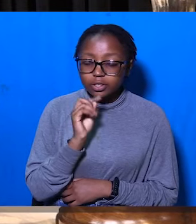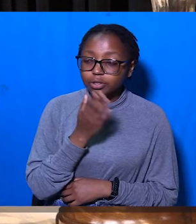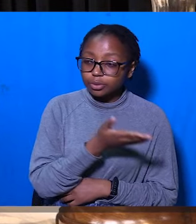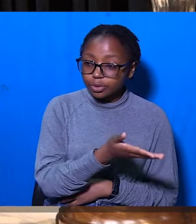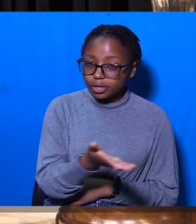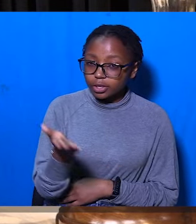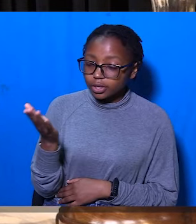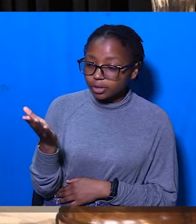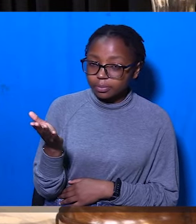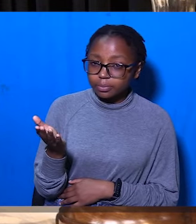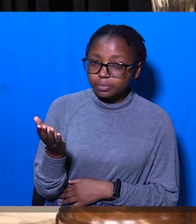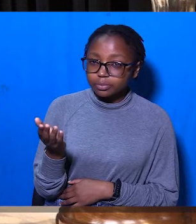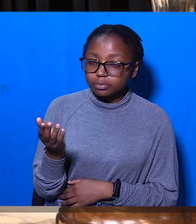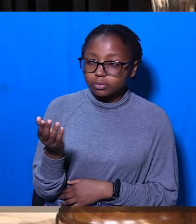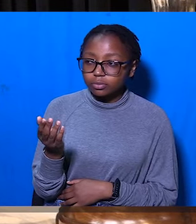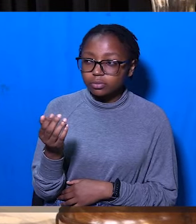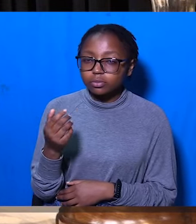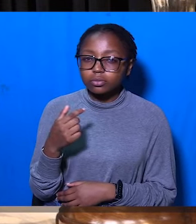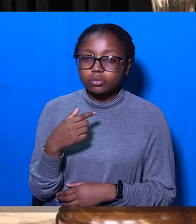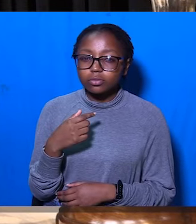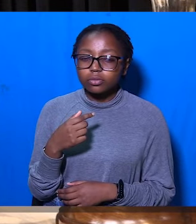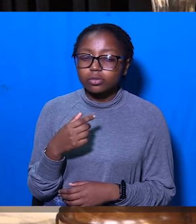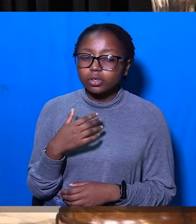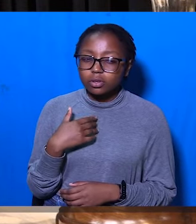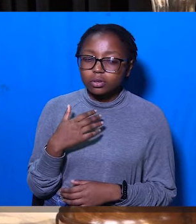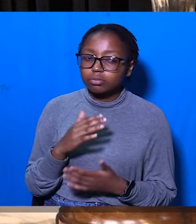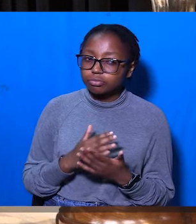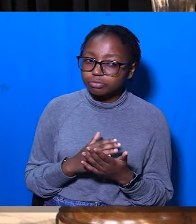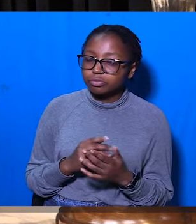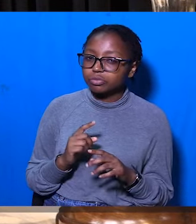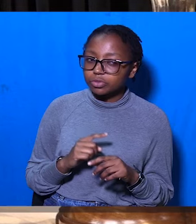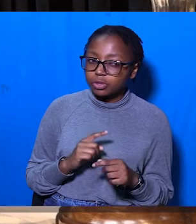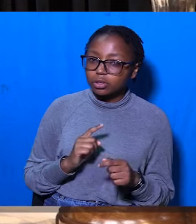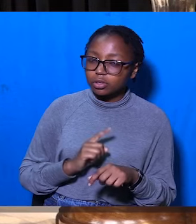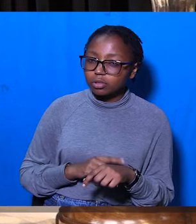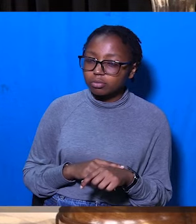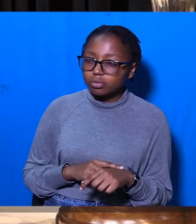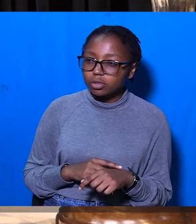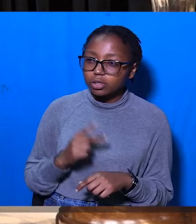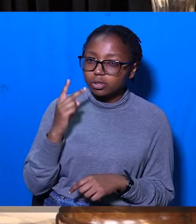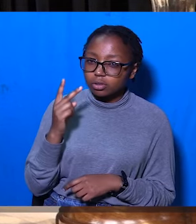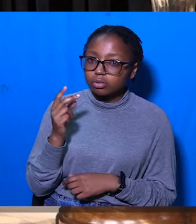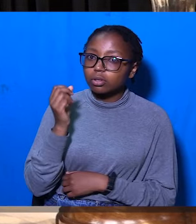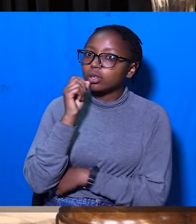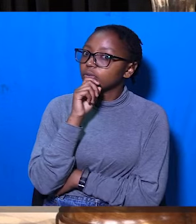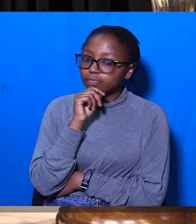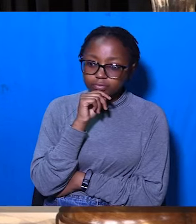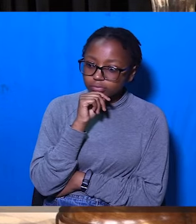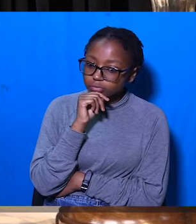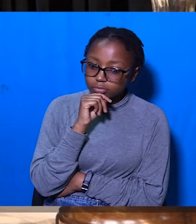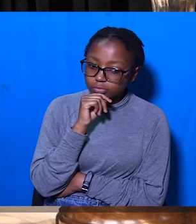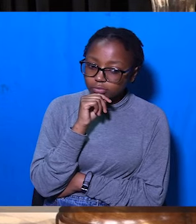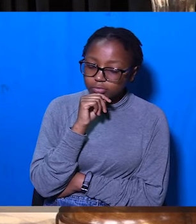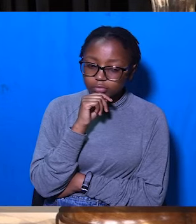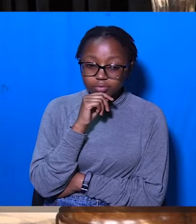I think sometimes, and I told a friend, I feel like sometimes in heaven, we shall be surprised. We shall receive